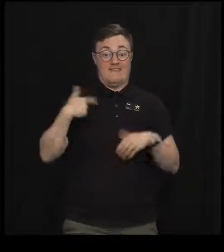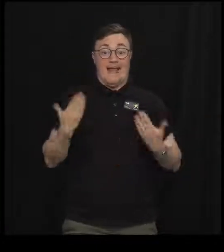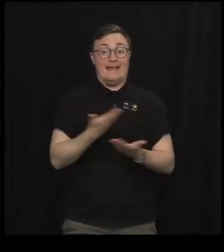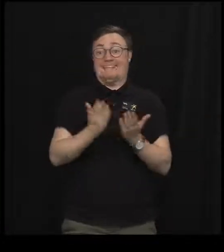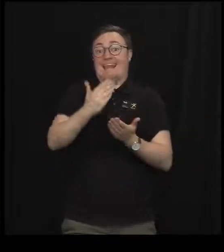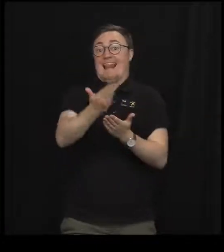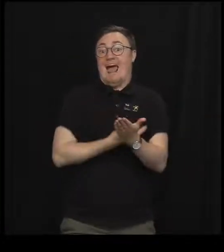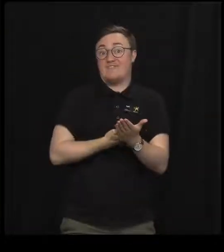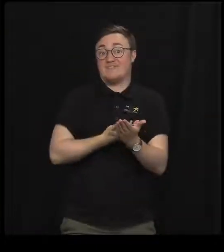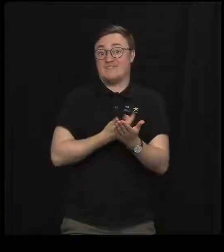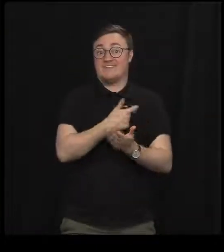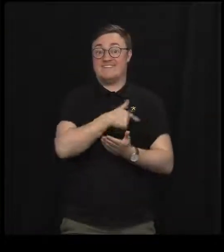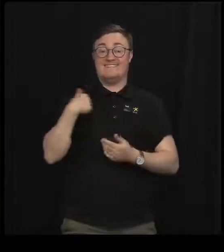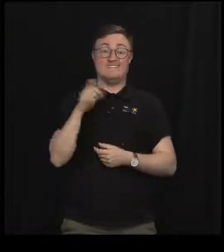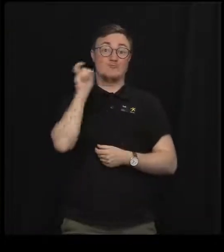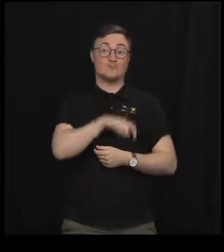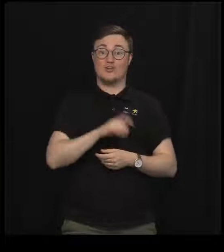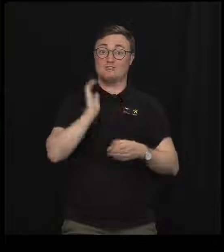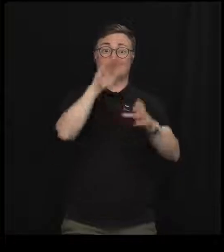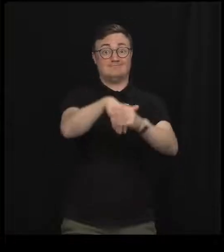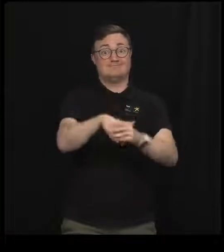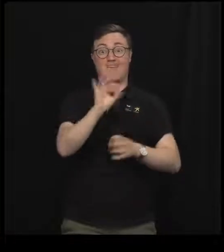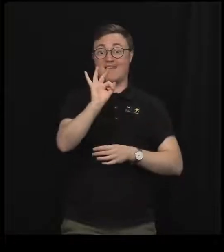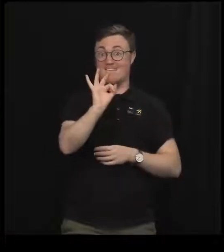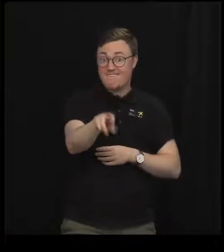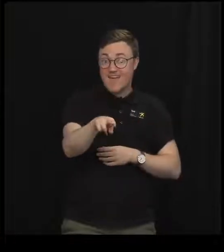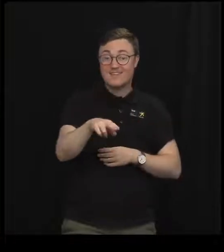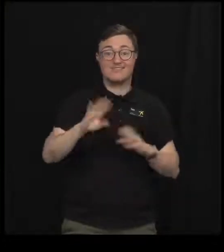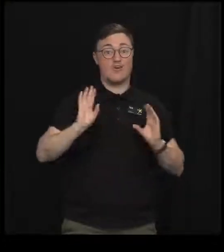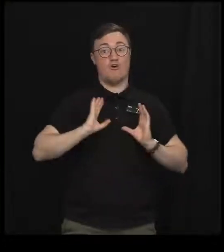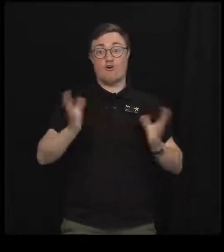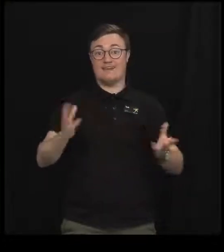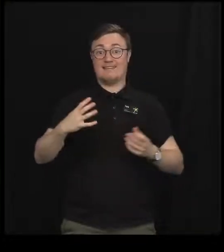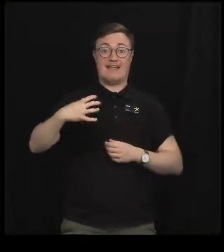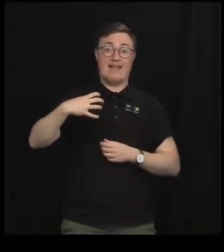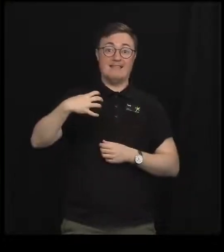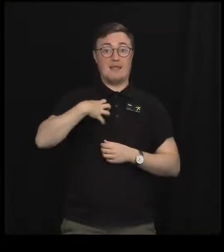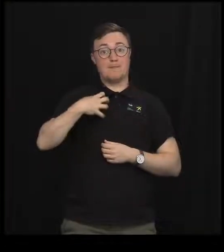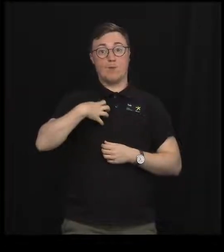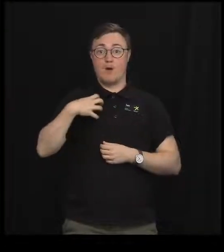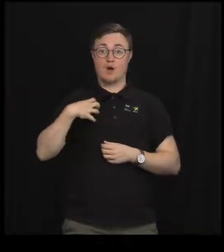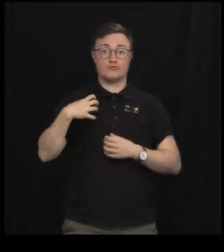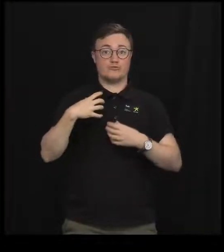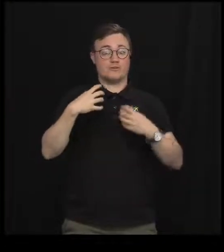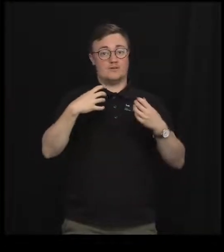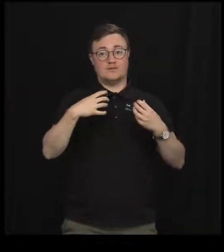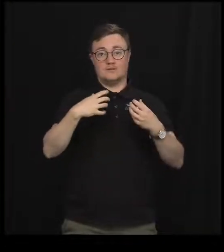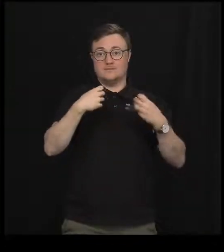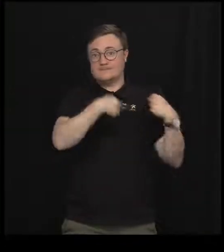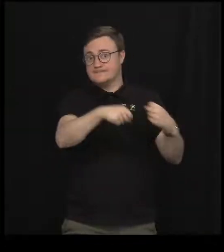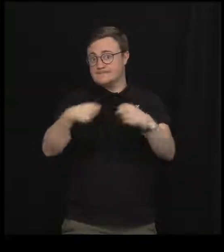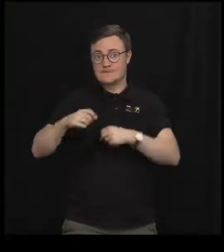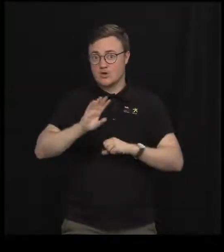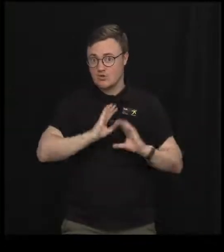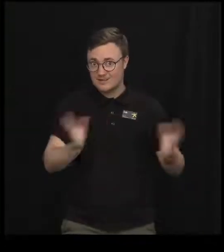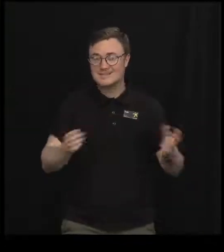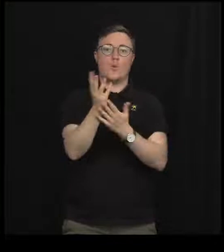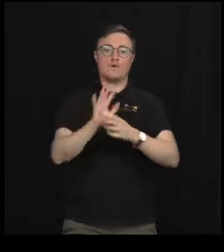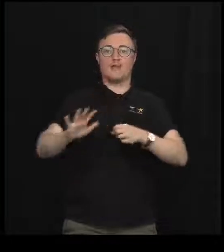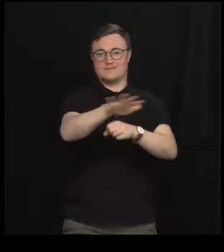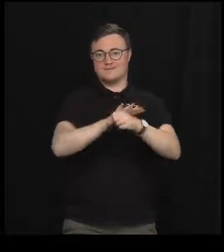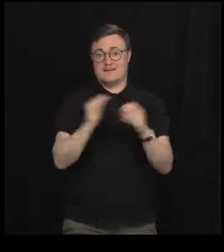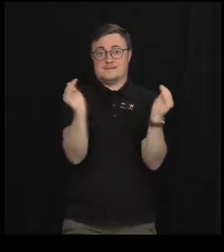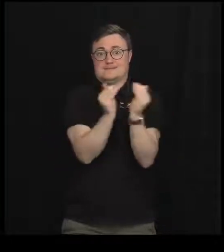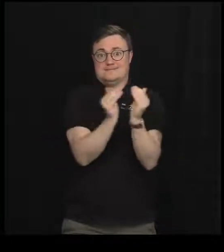not part of the UN system. We don't have a big diplomatic court service. But we also have some strengths that a country doesn't have. So